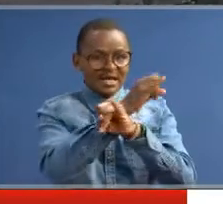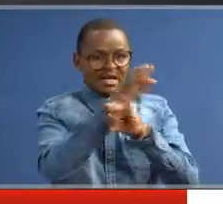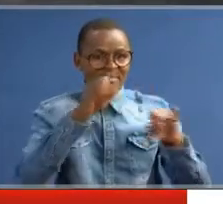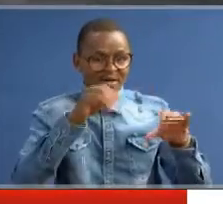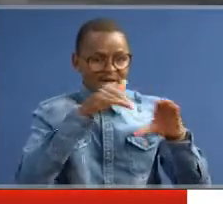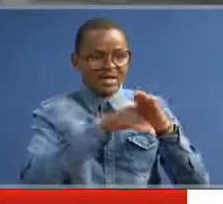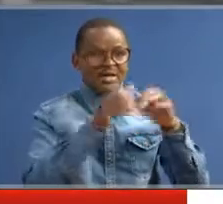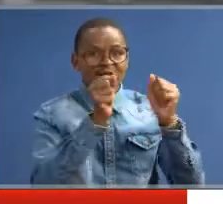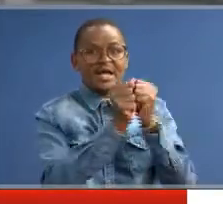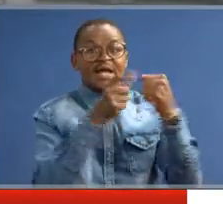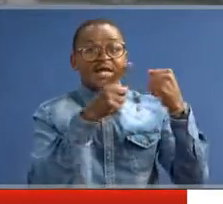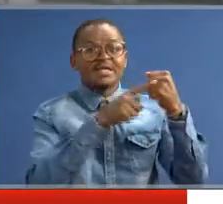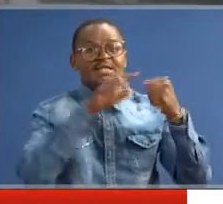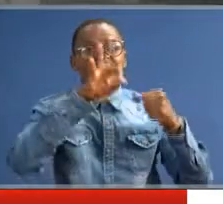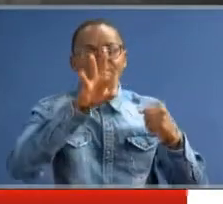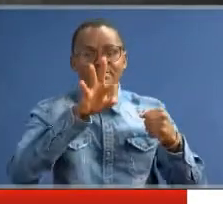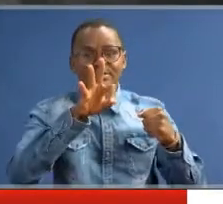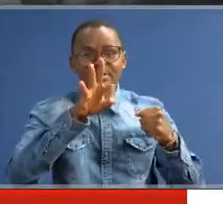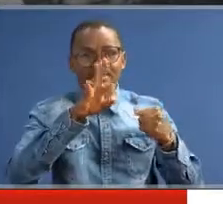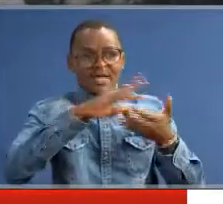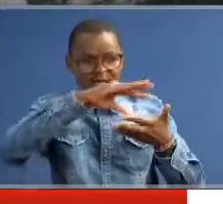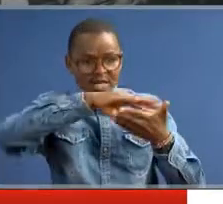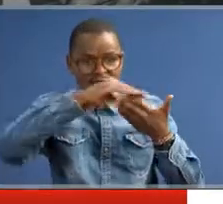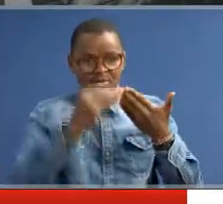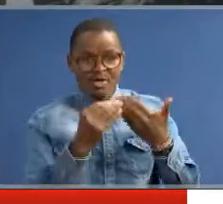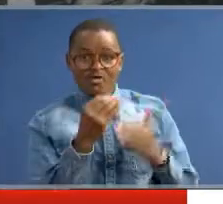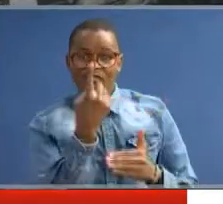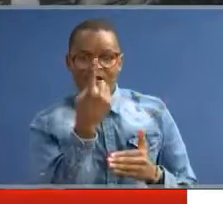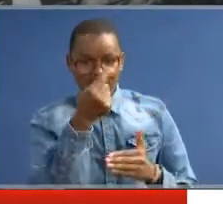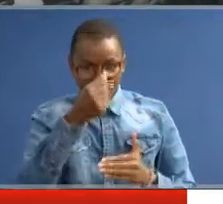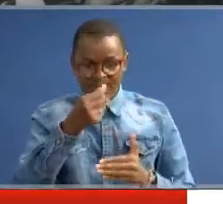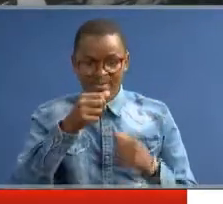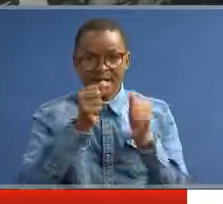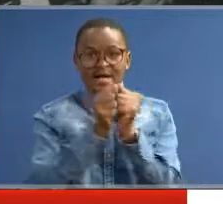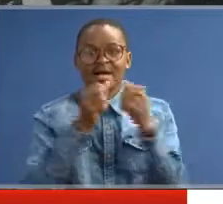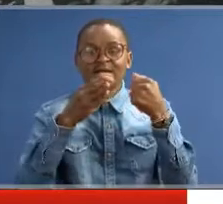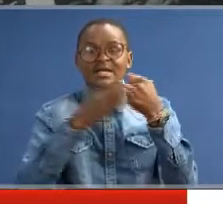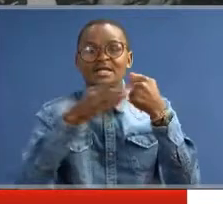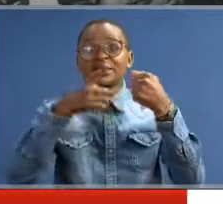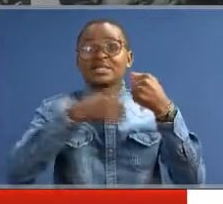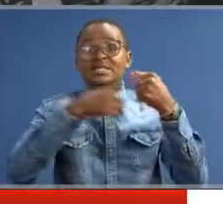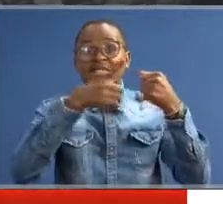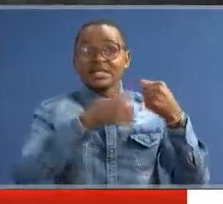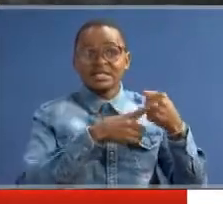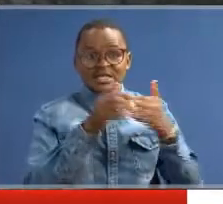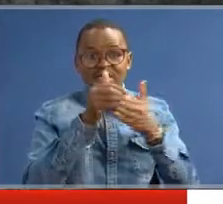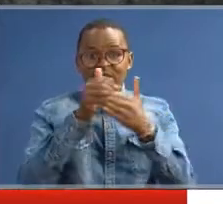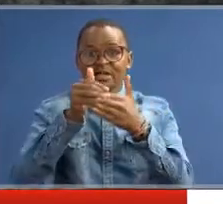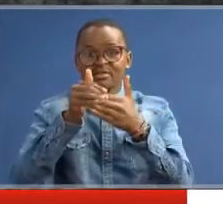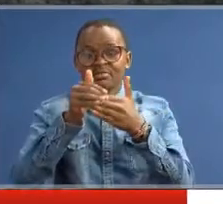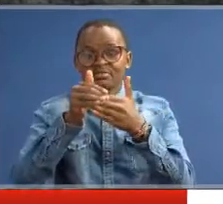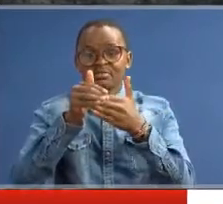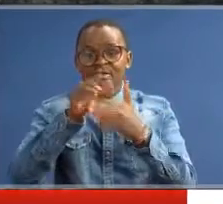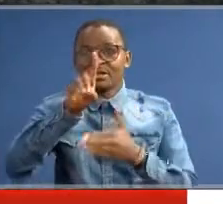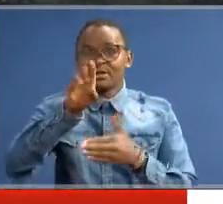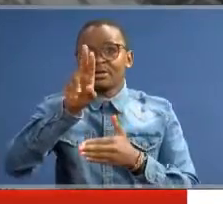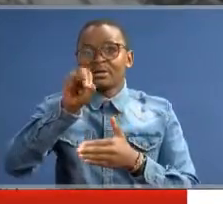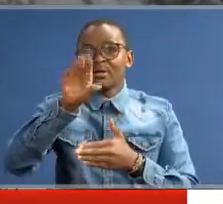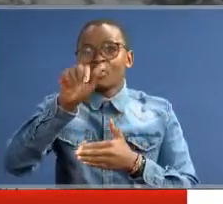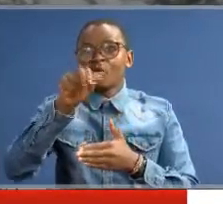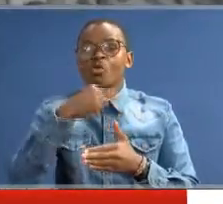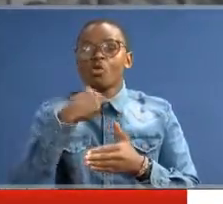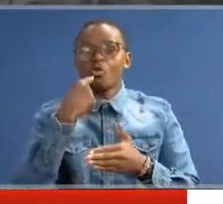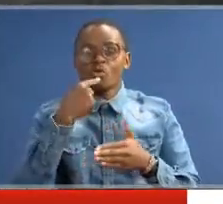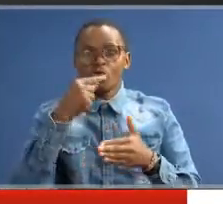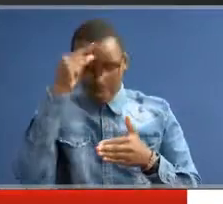in 1963, it printed its very first notes in 1966 under the leadership of Duncan Ndegwa, who was